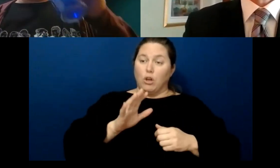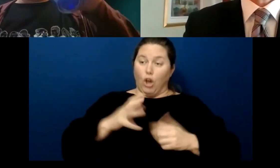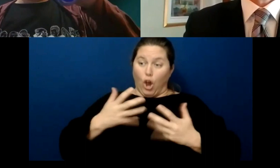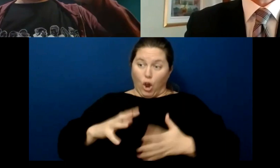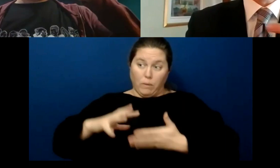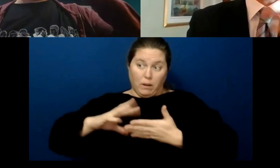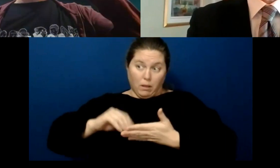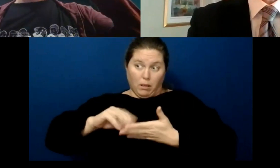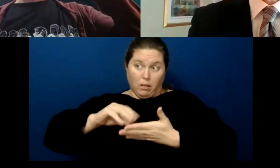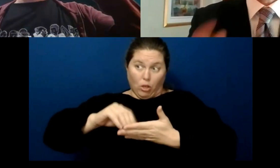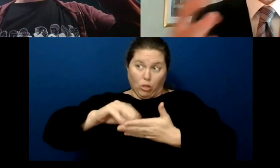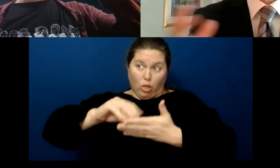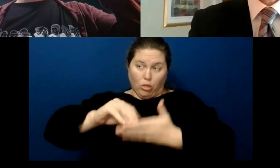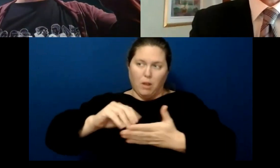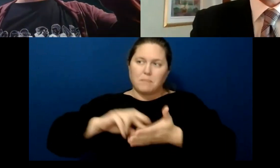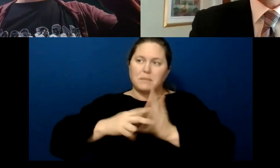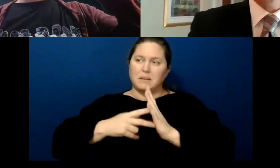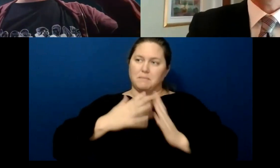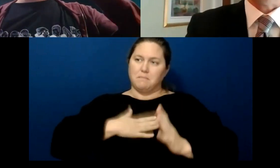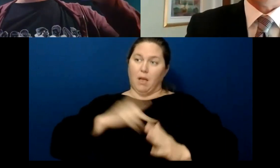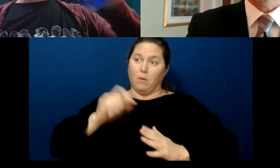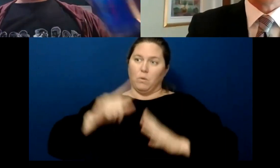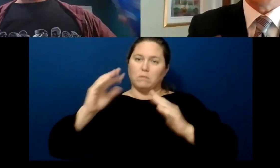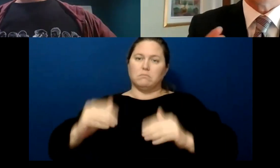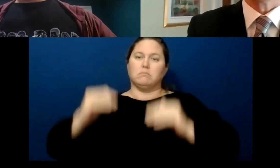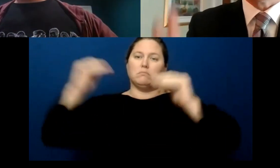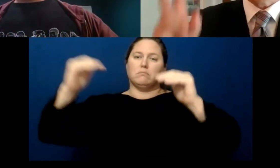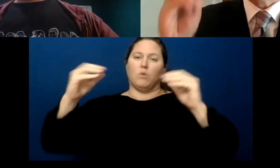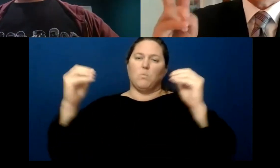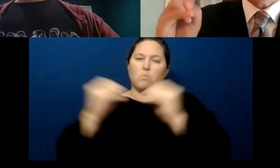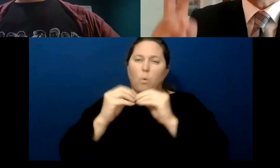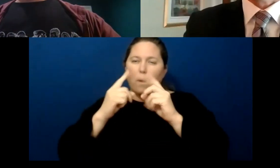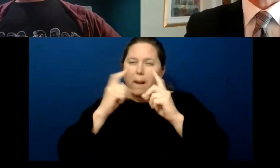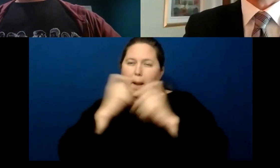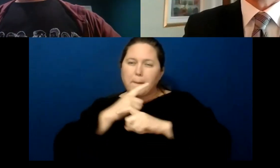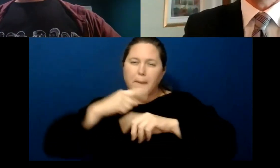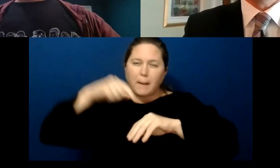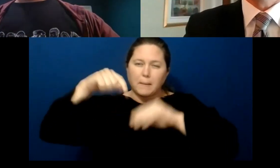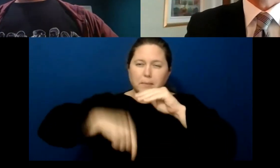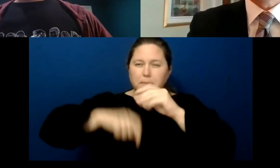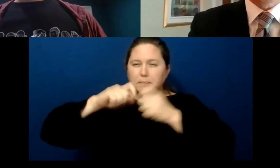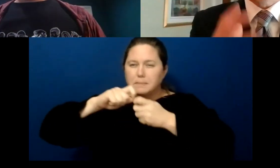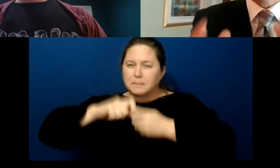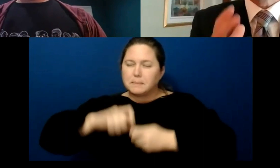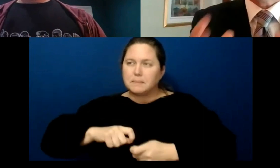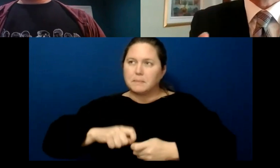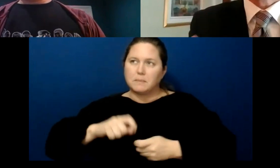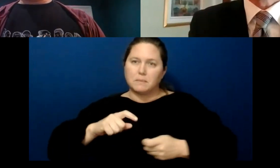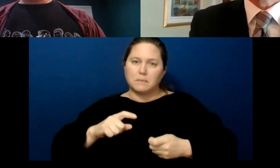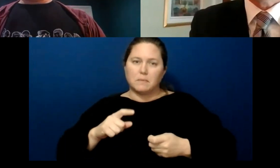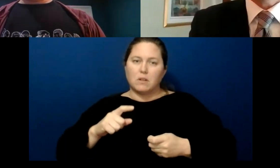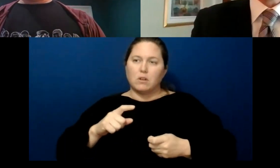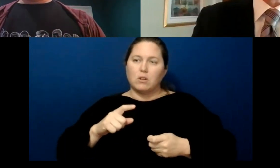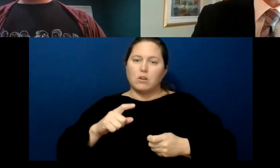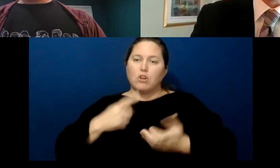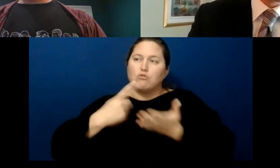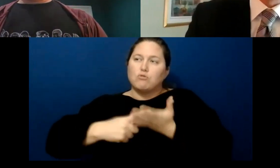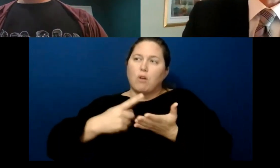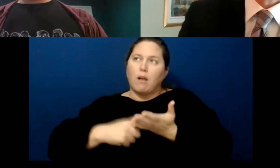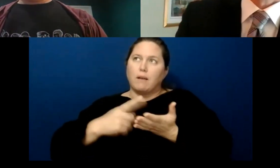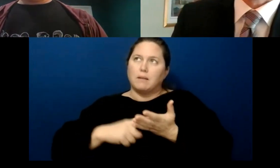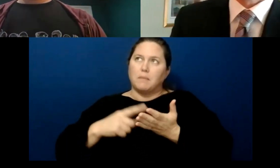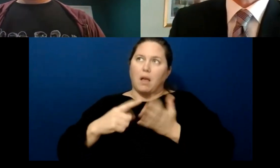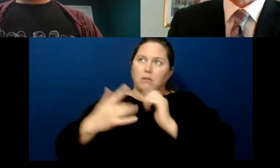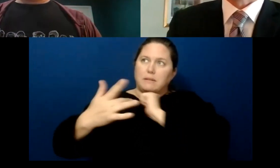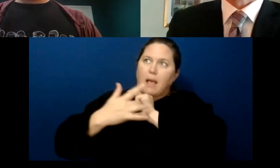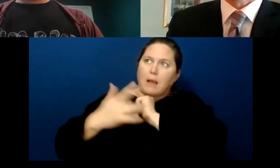a developer would love to get into that with a young person, really start talking shop, as they say, because the student's already immersed in it. So